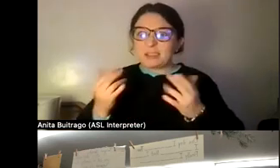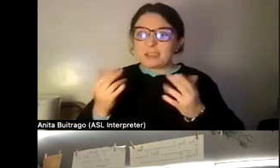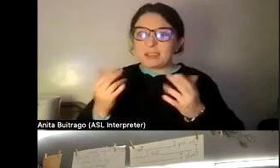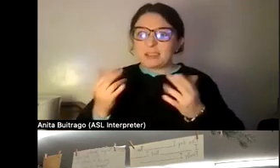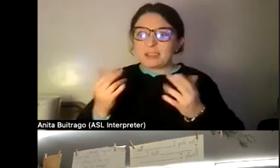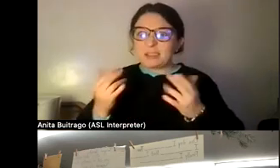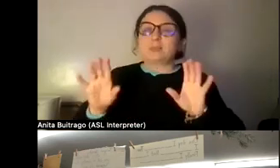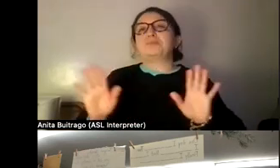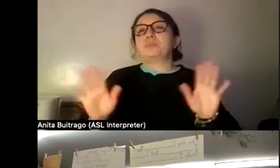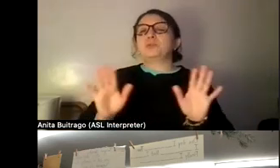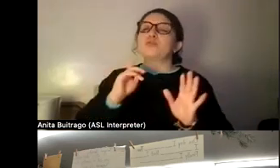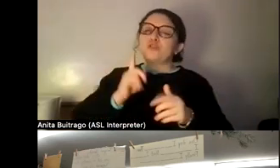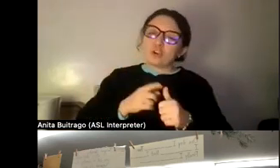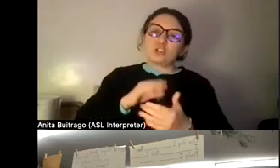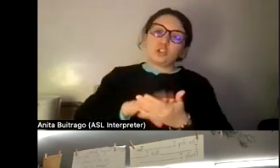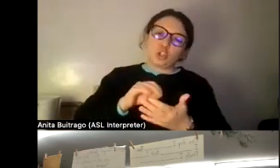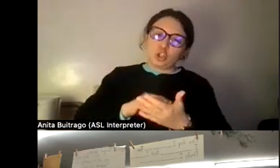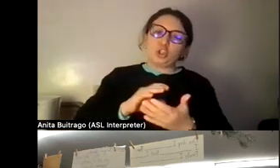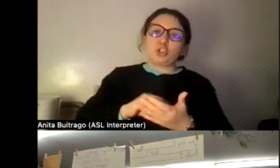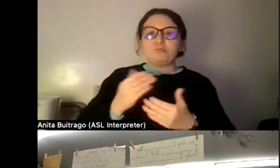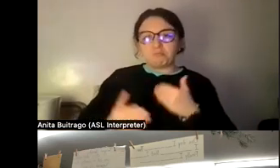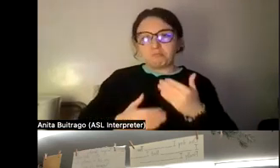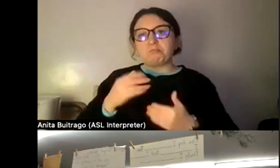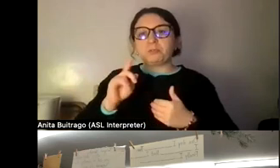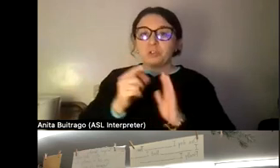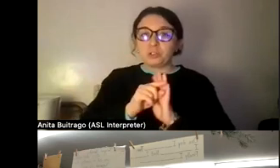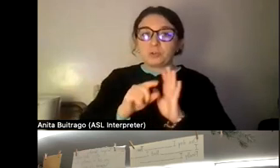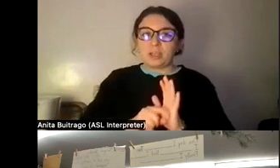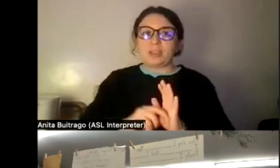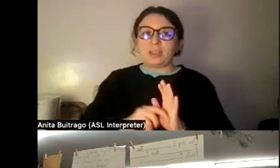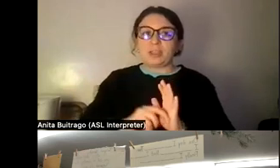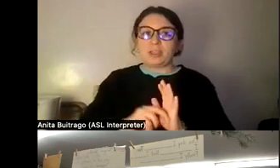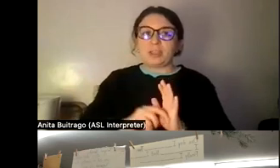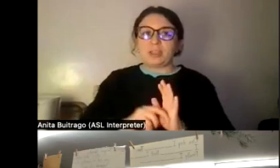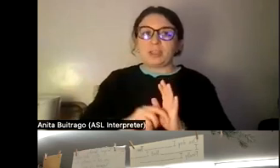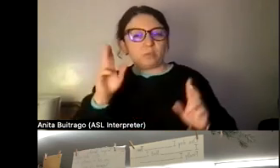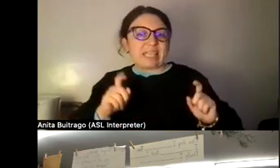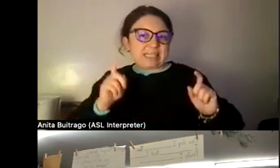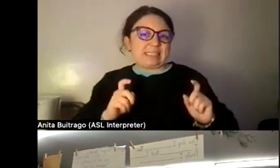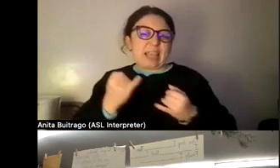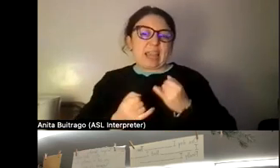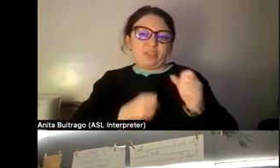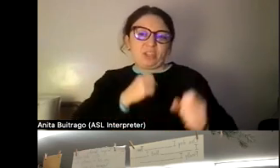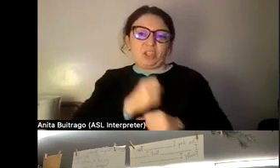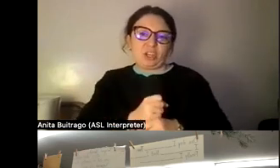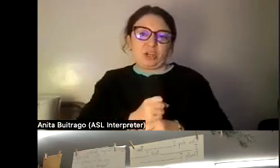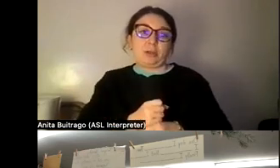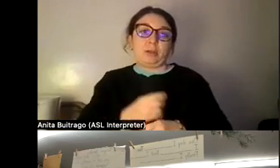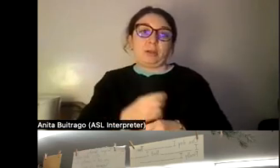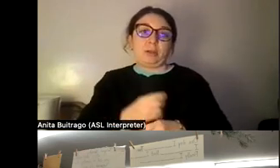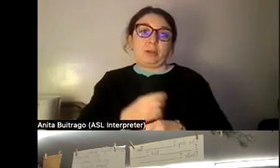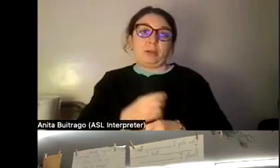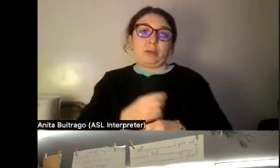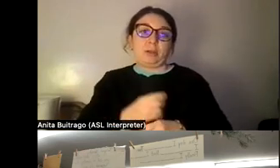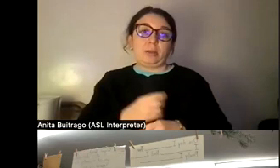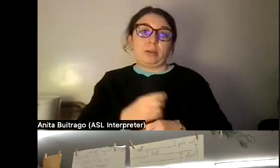talk a lot about this tonight, but that's what that is. Unless they're ready. Yeah, And that then is true. we do have kids who do come in